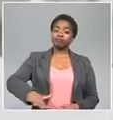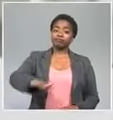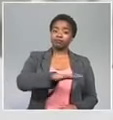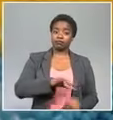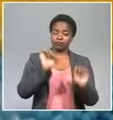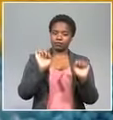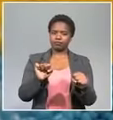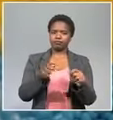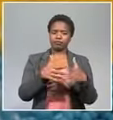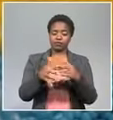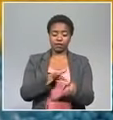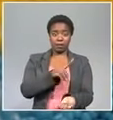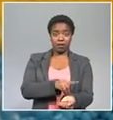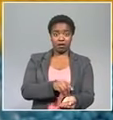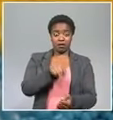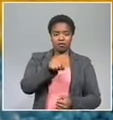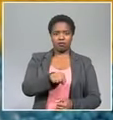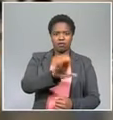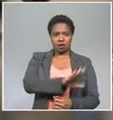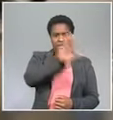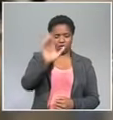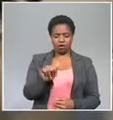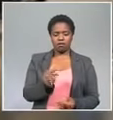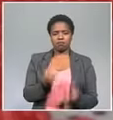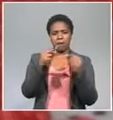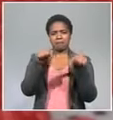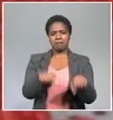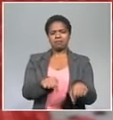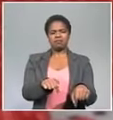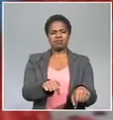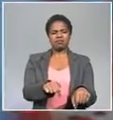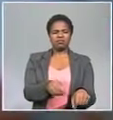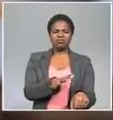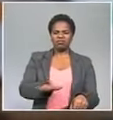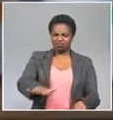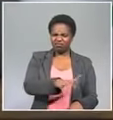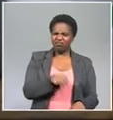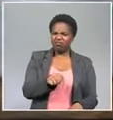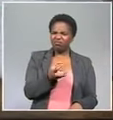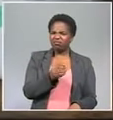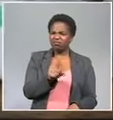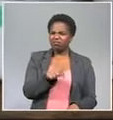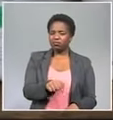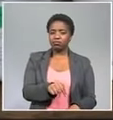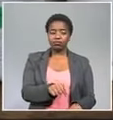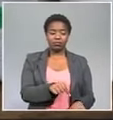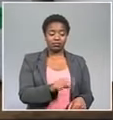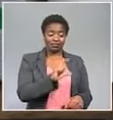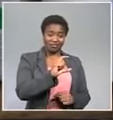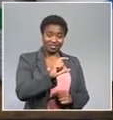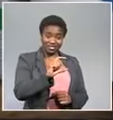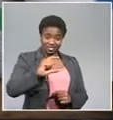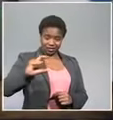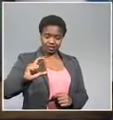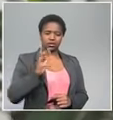for the rollout of medical cannabis in Africa. So what exactly will the facility produce? The bulk of the products will be gel